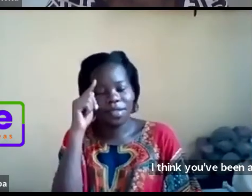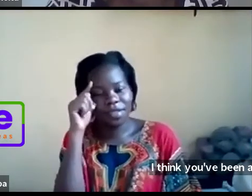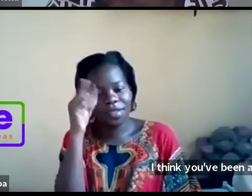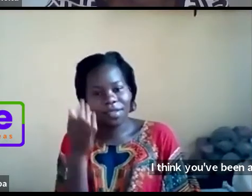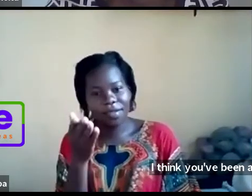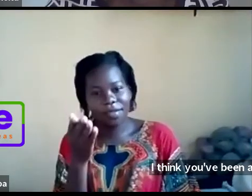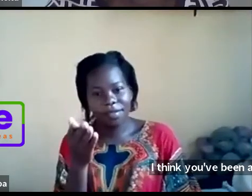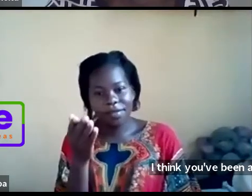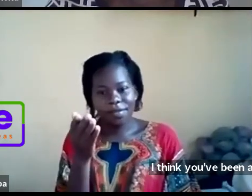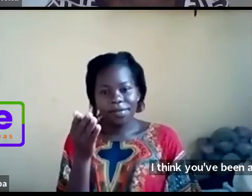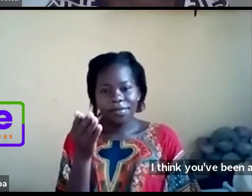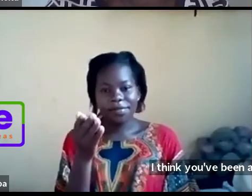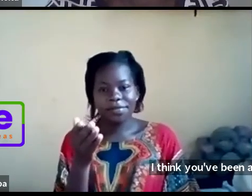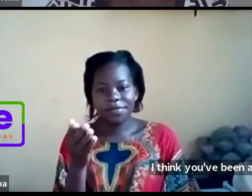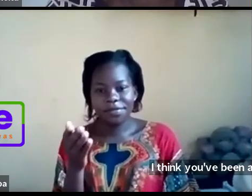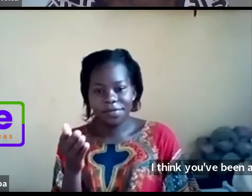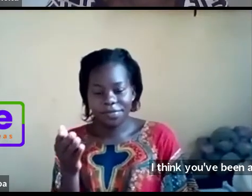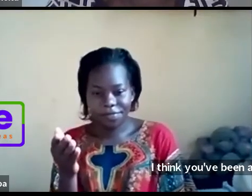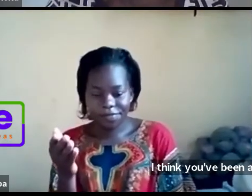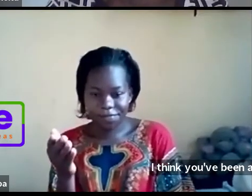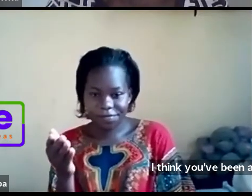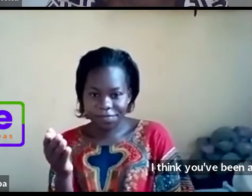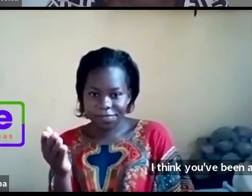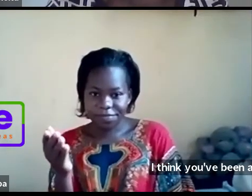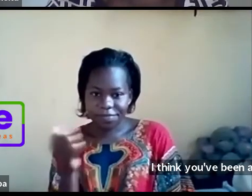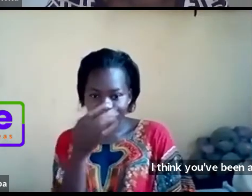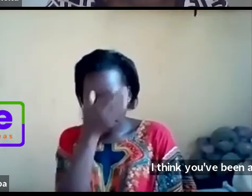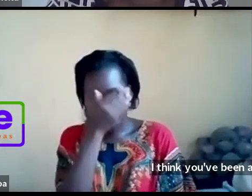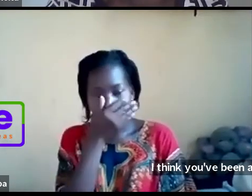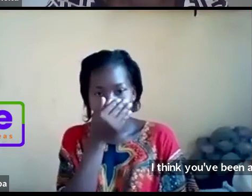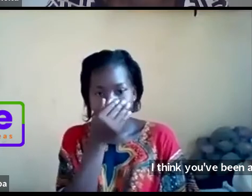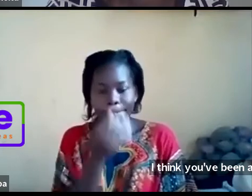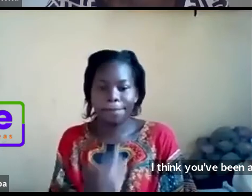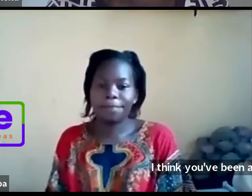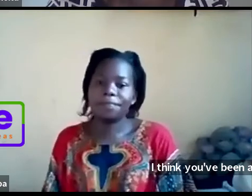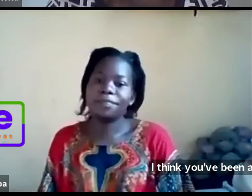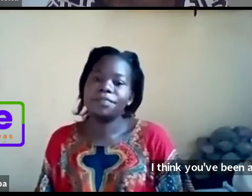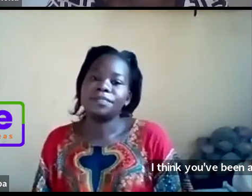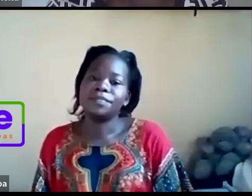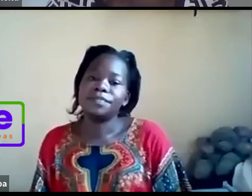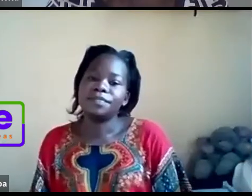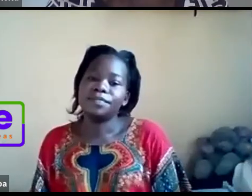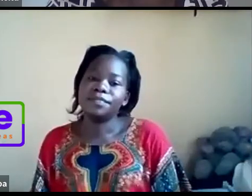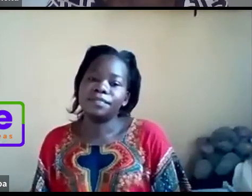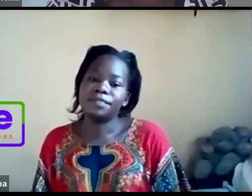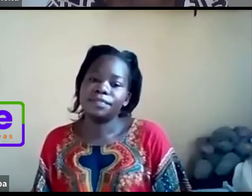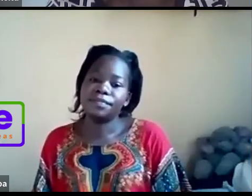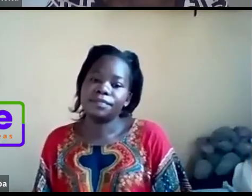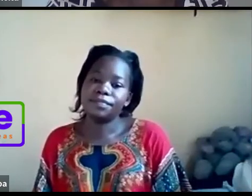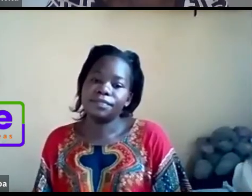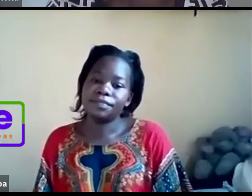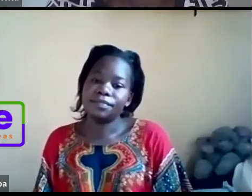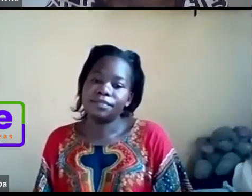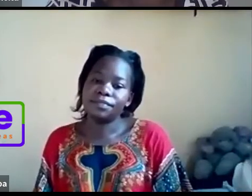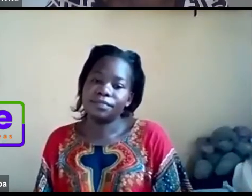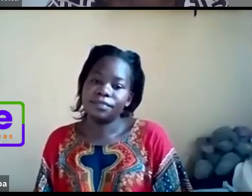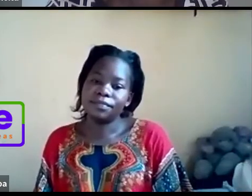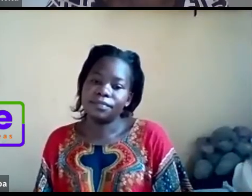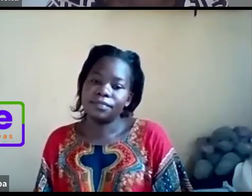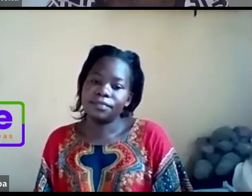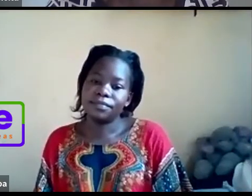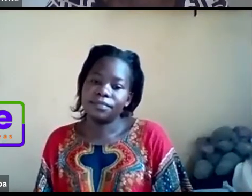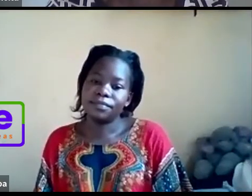us for a while, or do you also want to give your parting shots? Then I can hold Don hostage because he's the one who came late, and we can go through the next